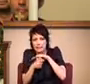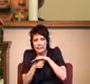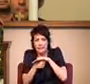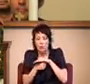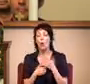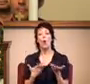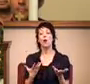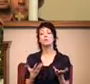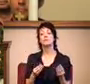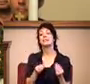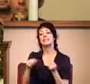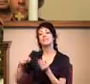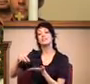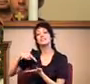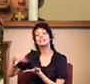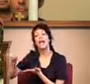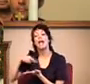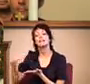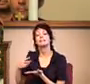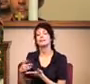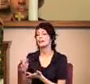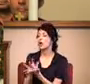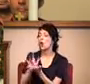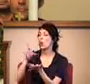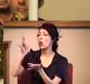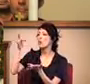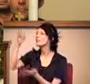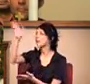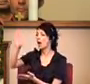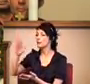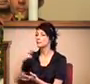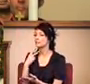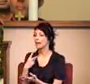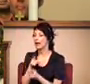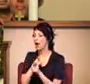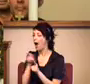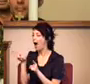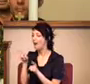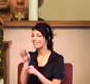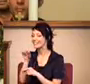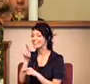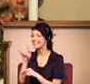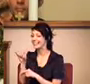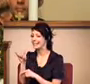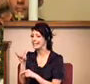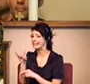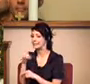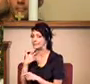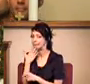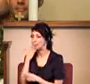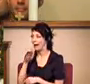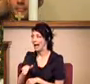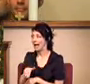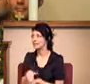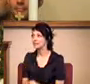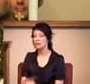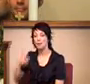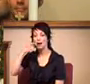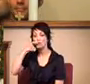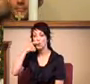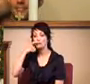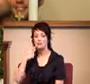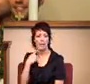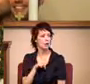and giving glory to God and singing our praises off key like I do, When they give me the microphone, they say, turn it off when we're